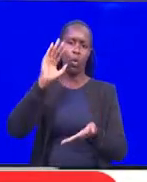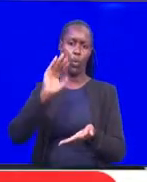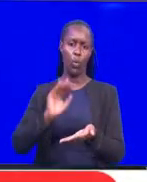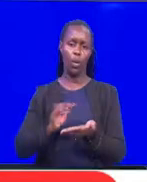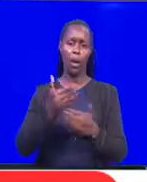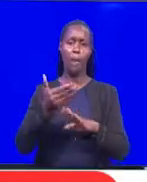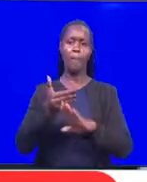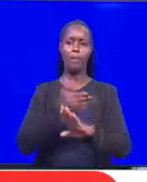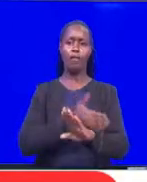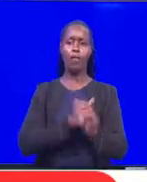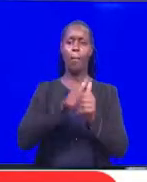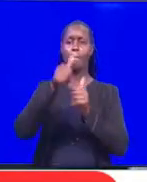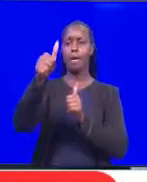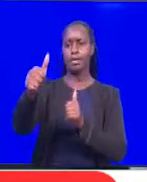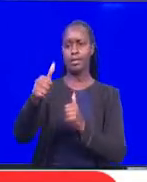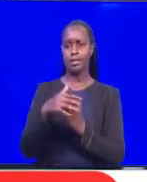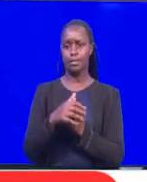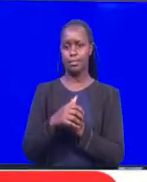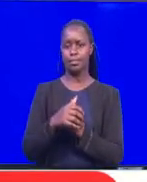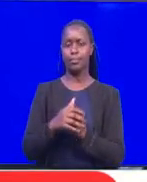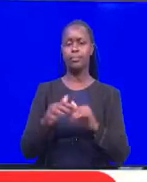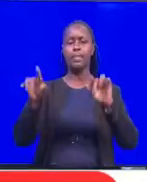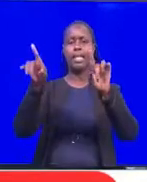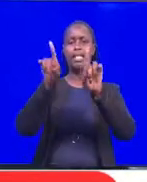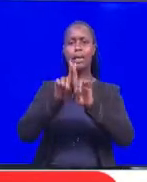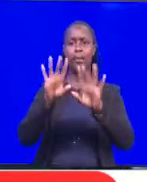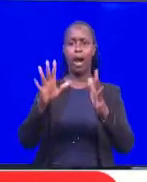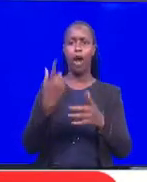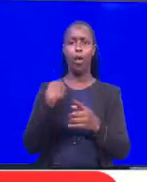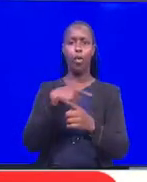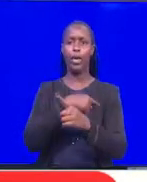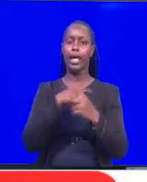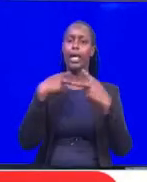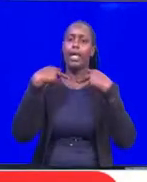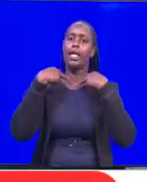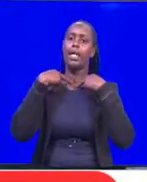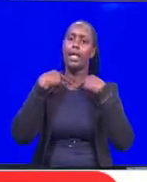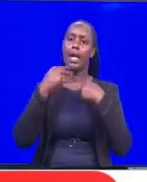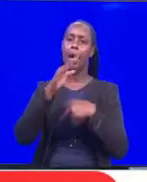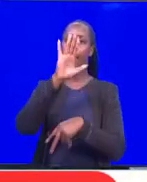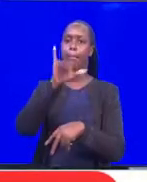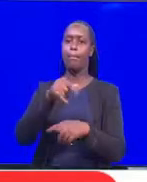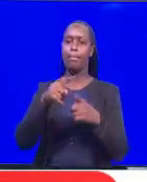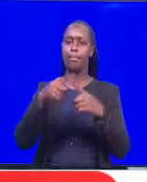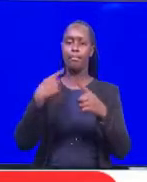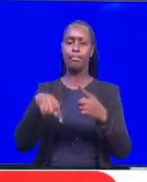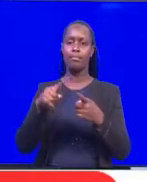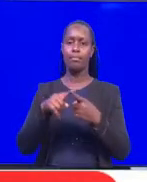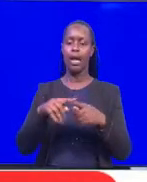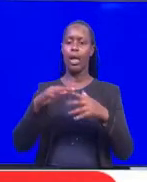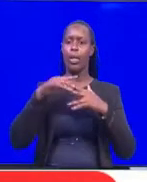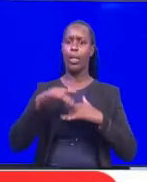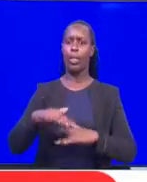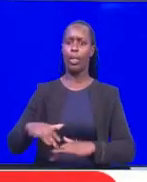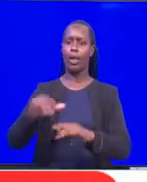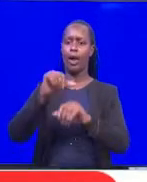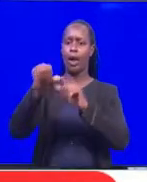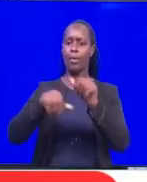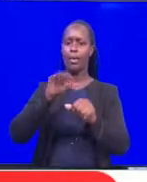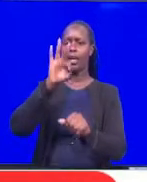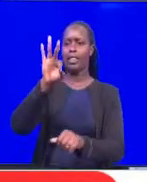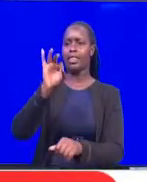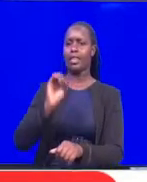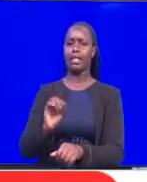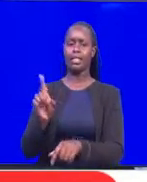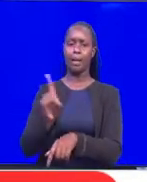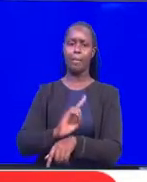across. Ambavyo tumefungwa na mafuriko hapa zaidi ya nusu saa. Na nataka niambie wananchi wa hapa wa county ya West Pokot na hata